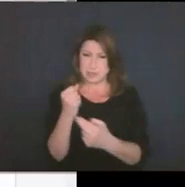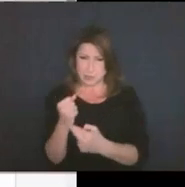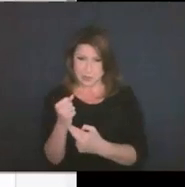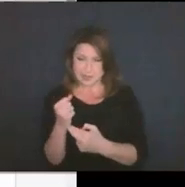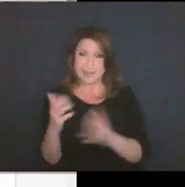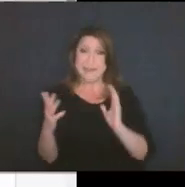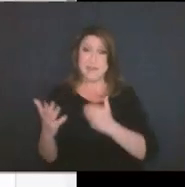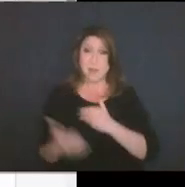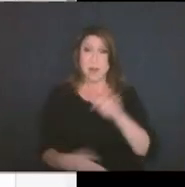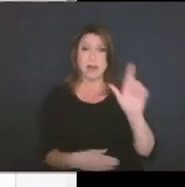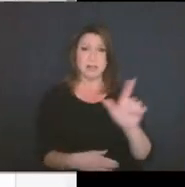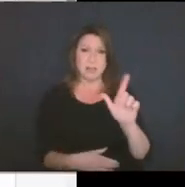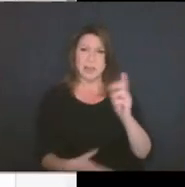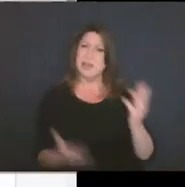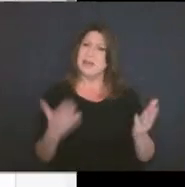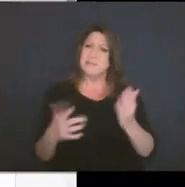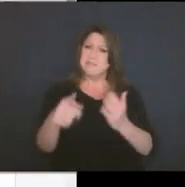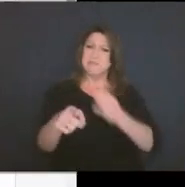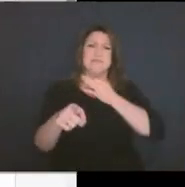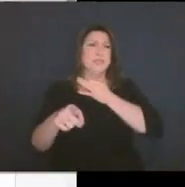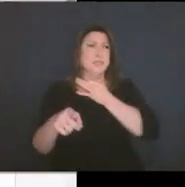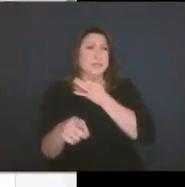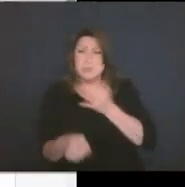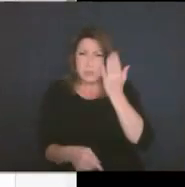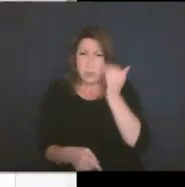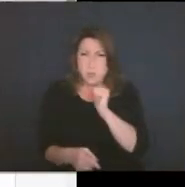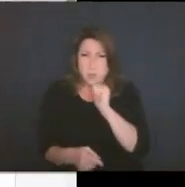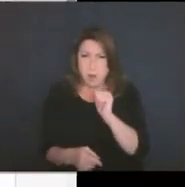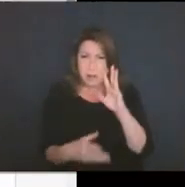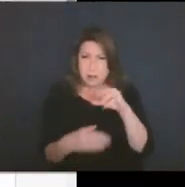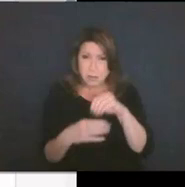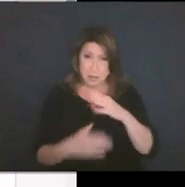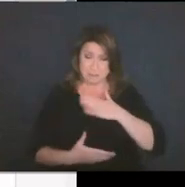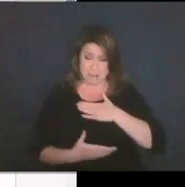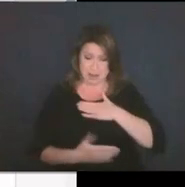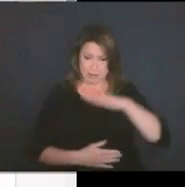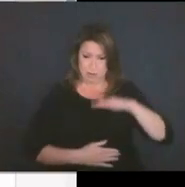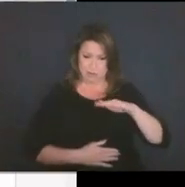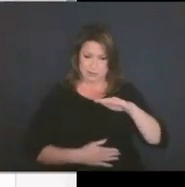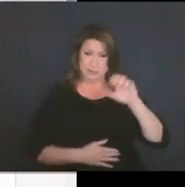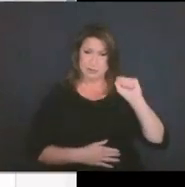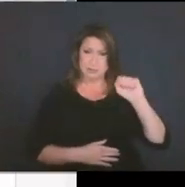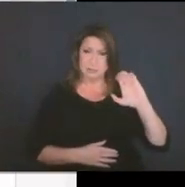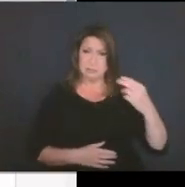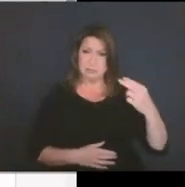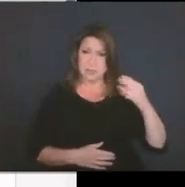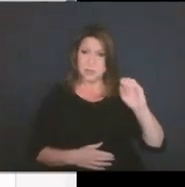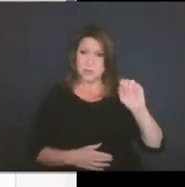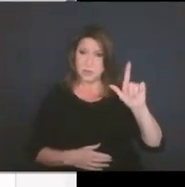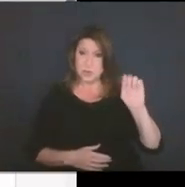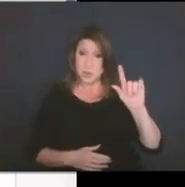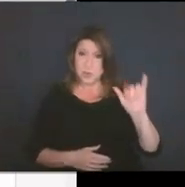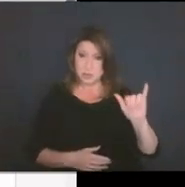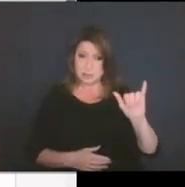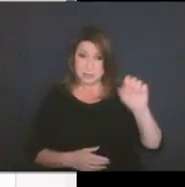I do not have the students rostered to my account because I don't give students grades. So this is something you will need